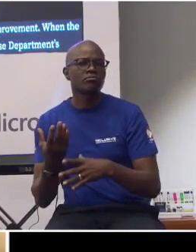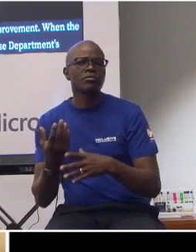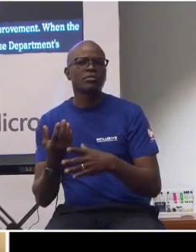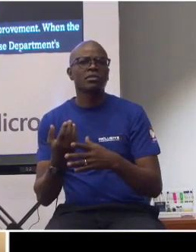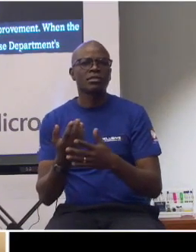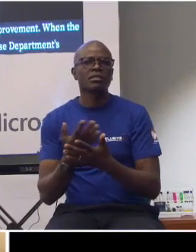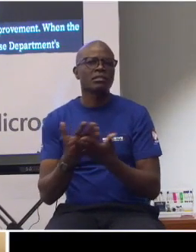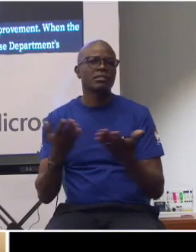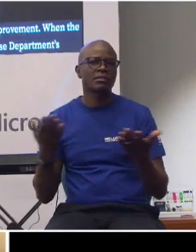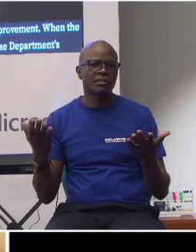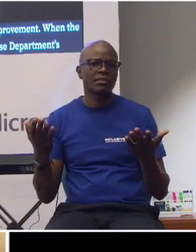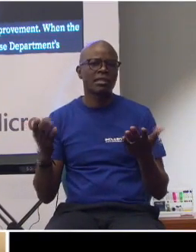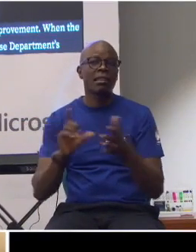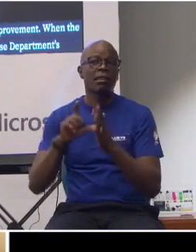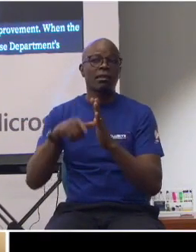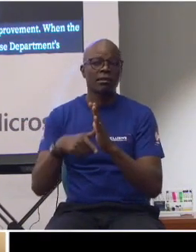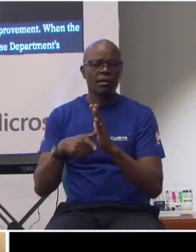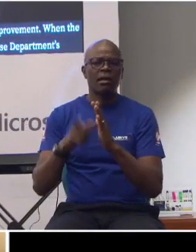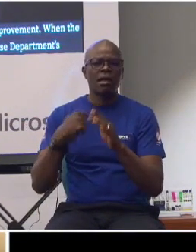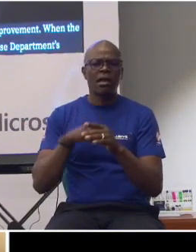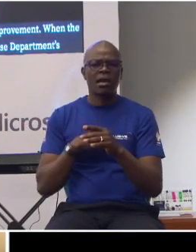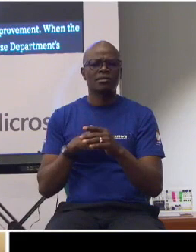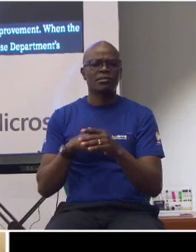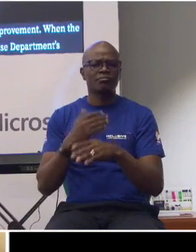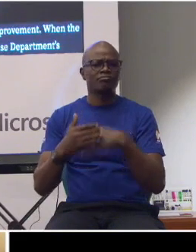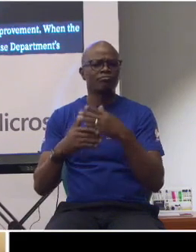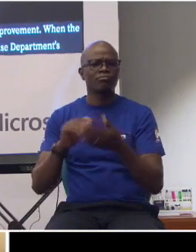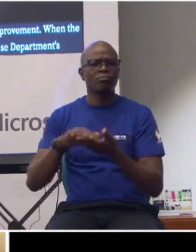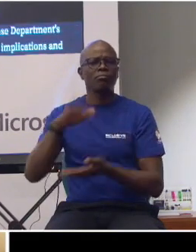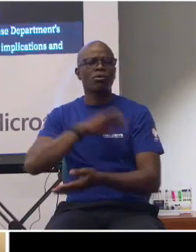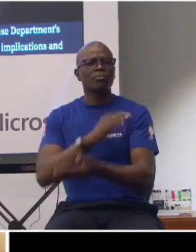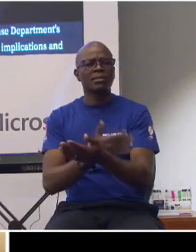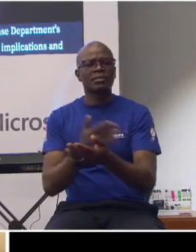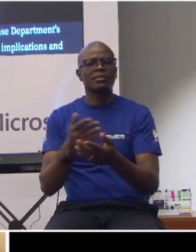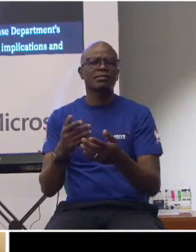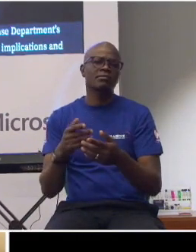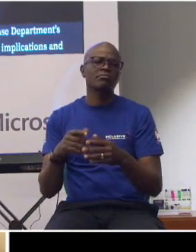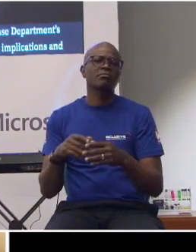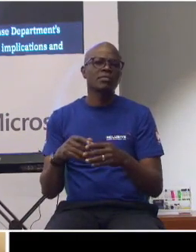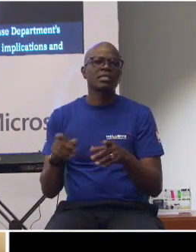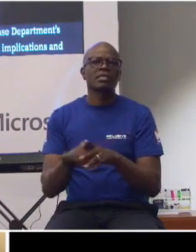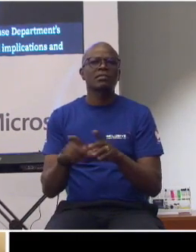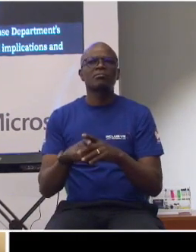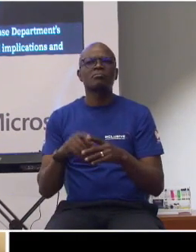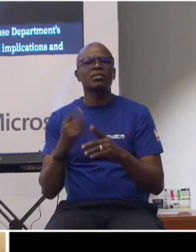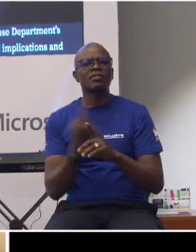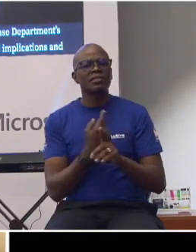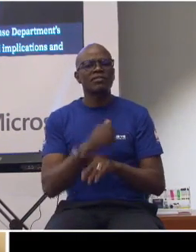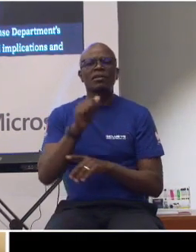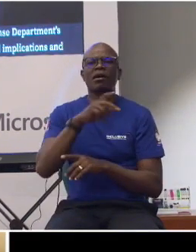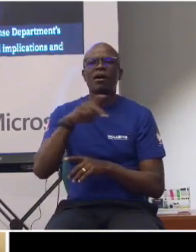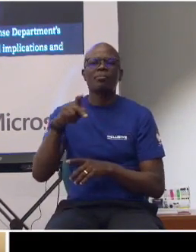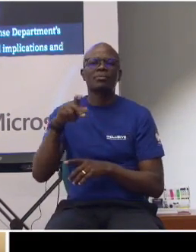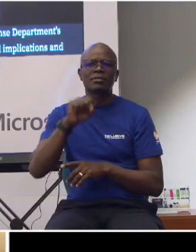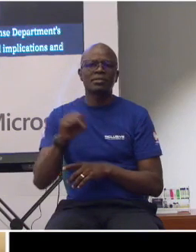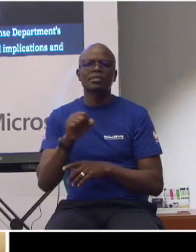then later, as time went on and as more capacity was available, much more elaborate applications came along, streaming audio and